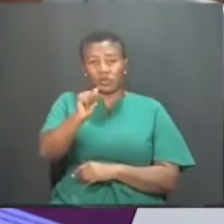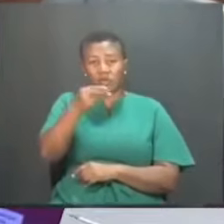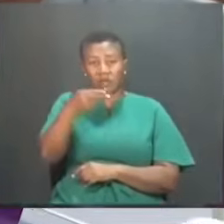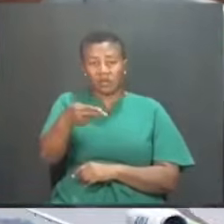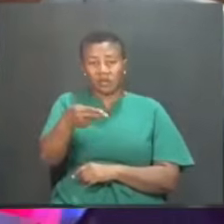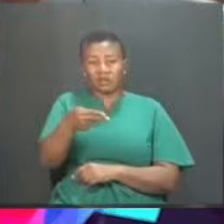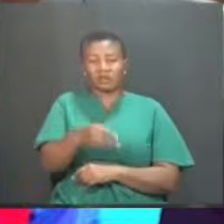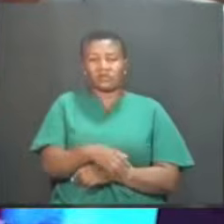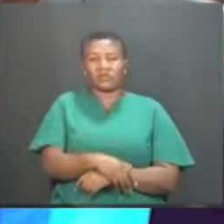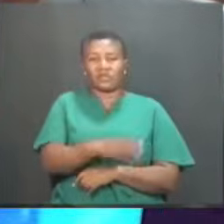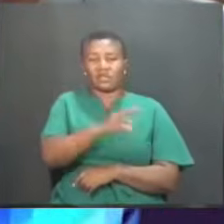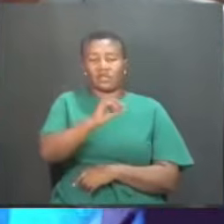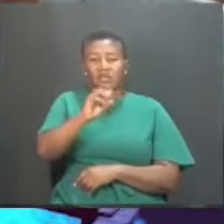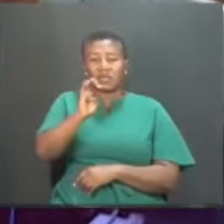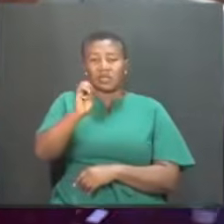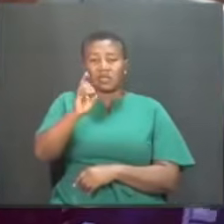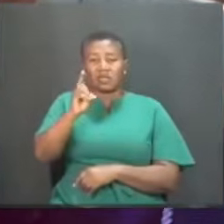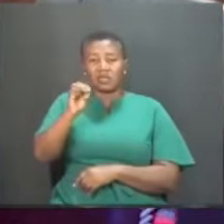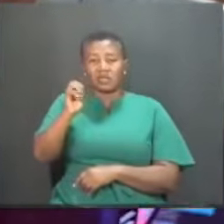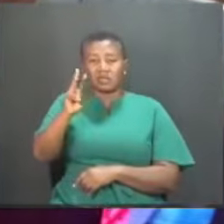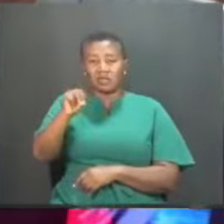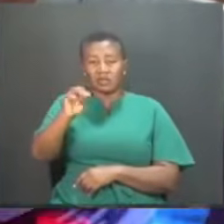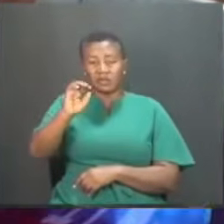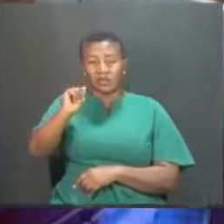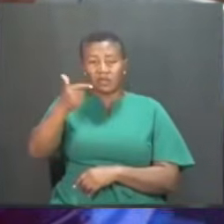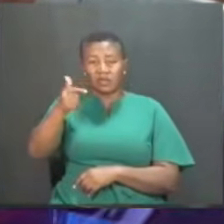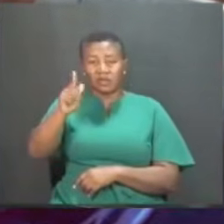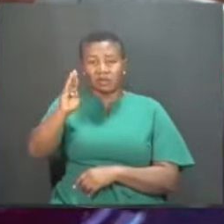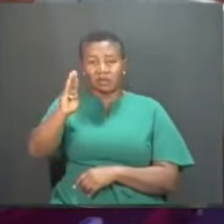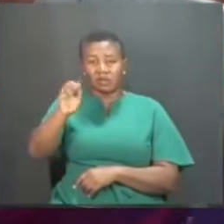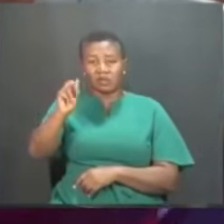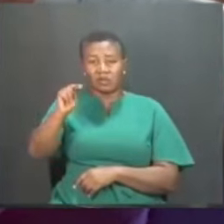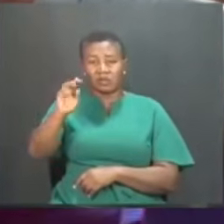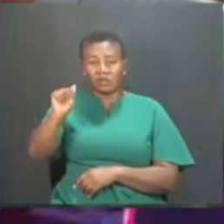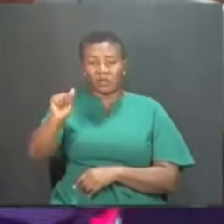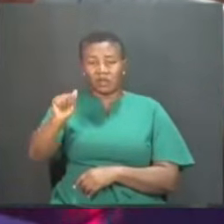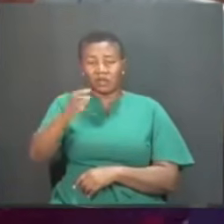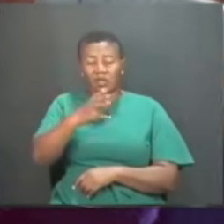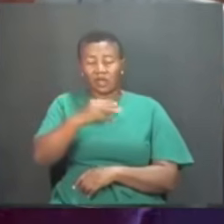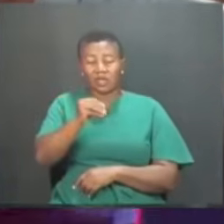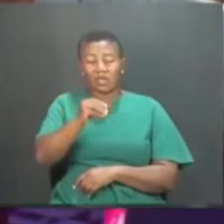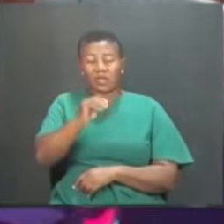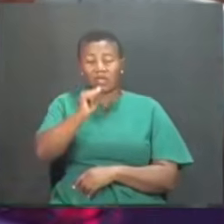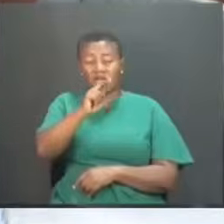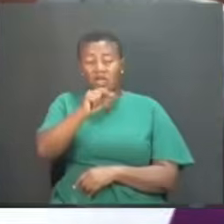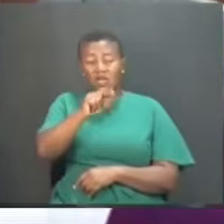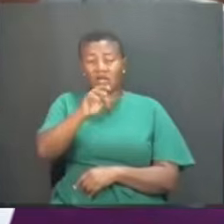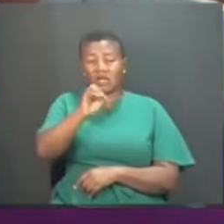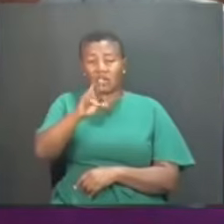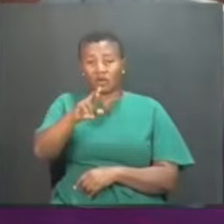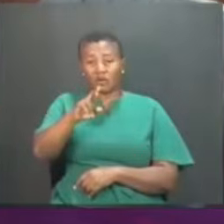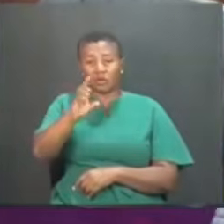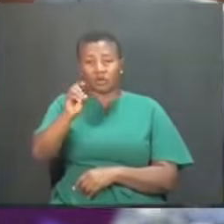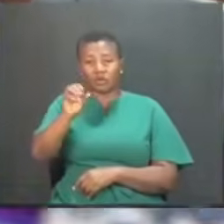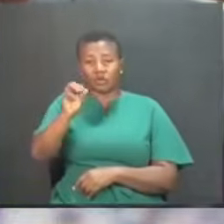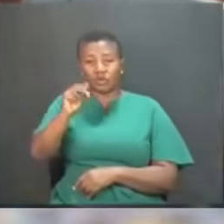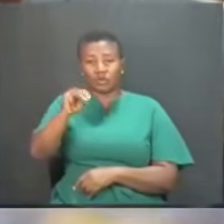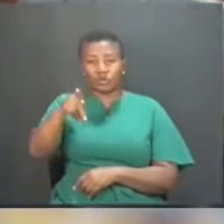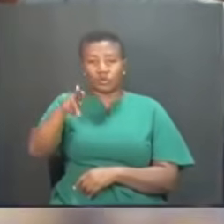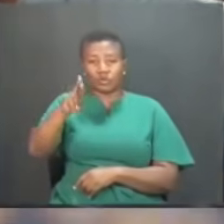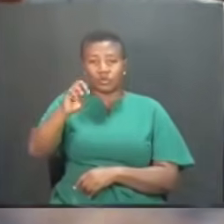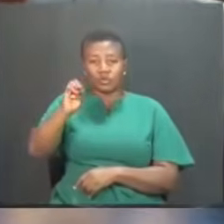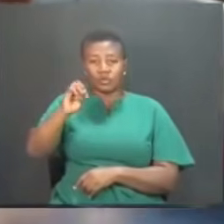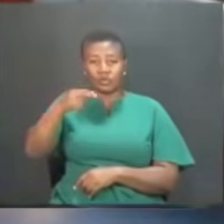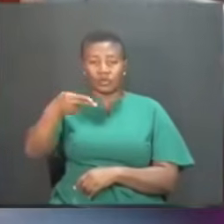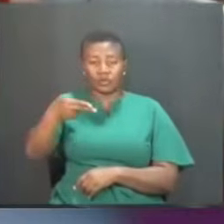Bana, and then Honorable Minority Whip, Honorable Arnold Dompre. Mr. Speaker,